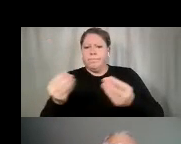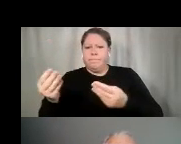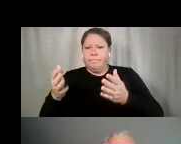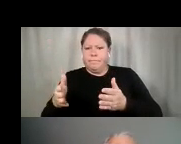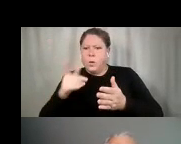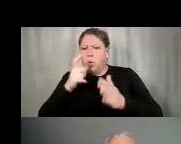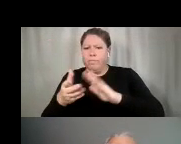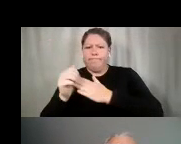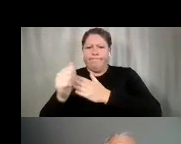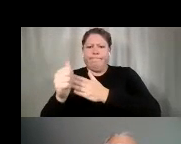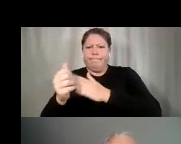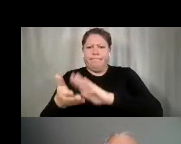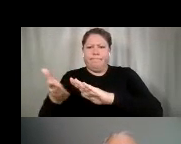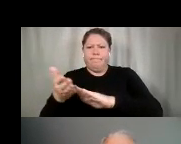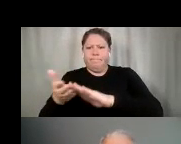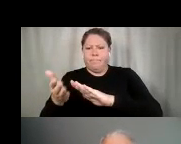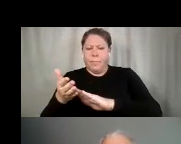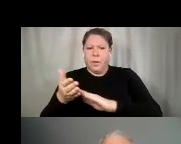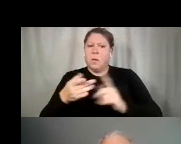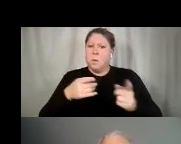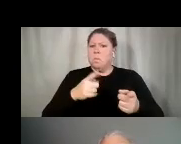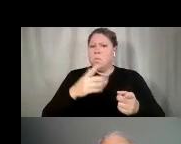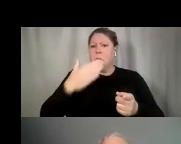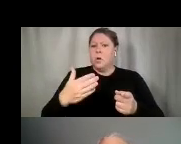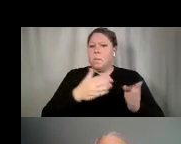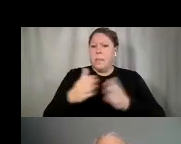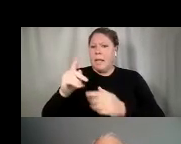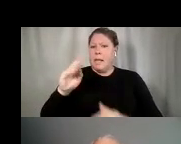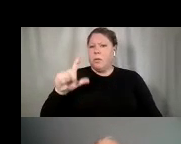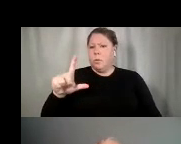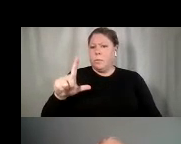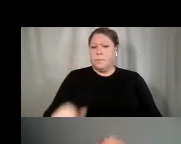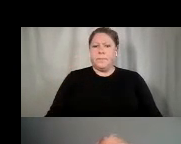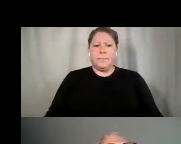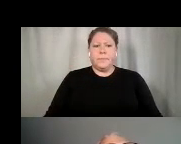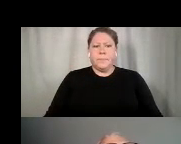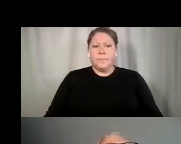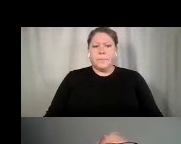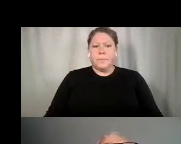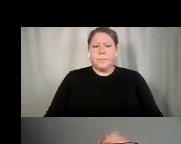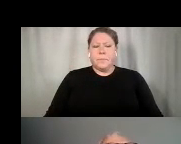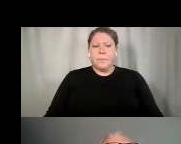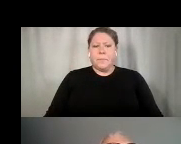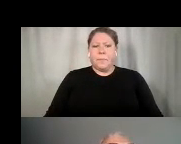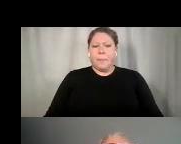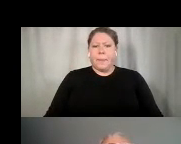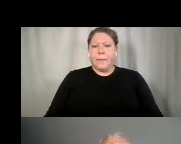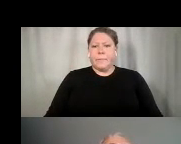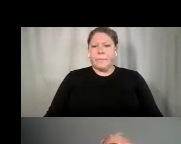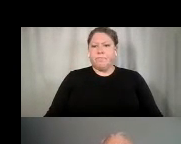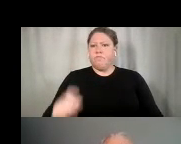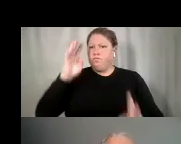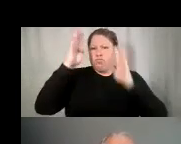good planning tool to be able to use this methodology to go forward. Why is this important? Why is creativity